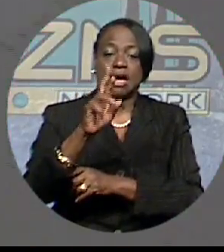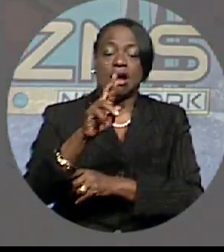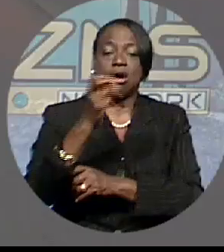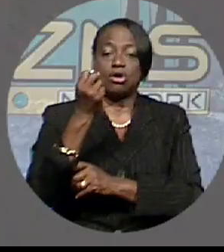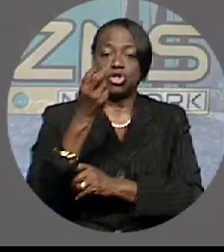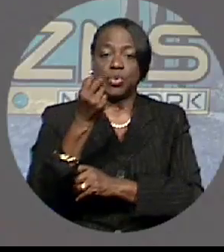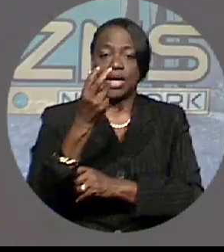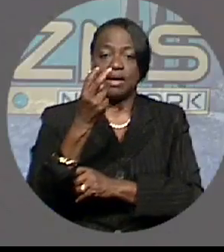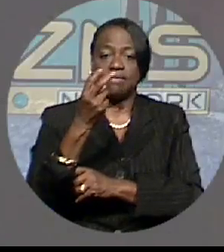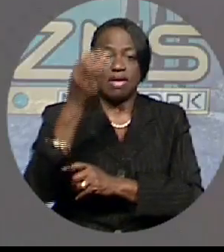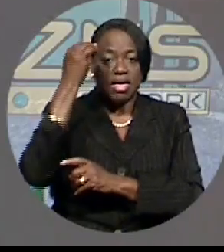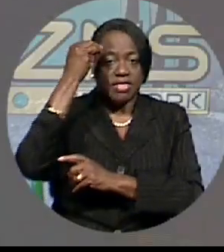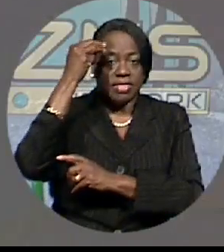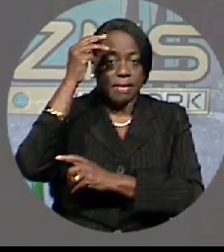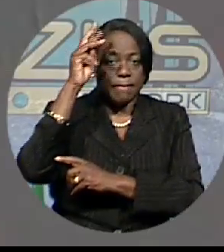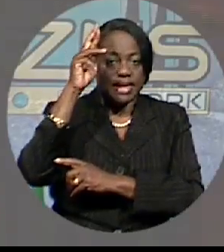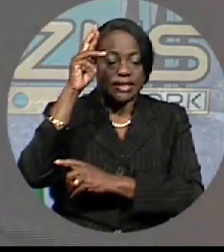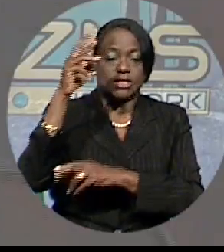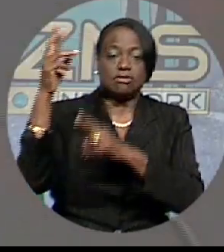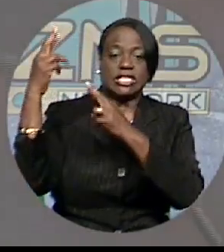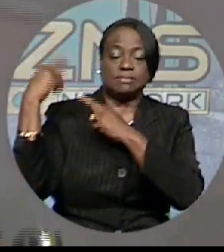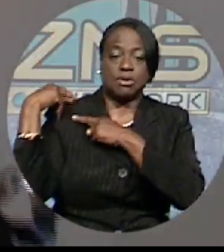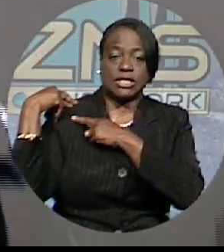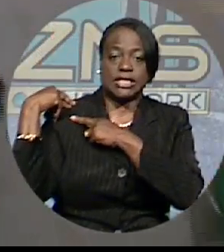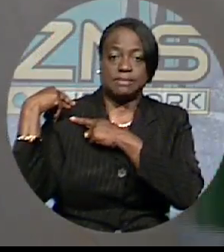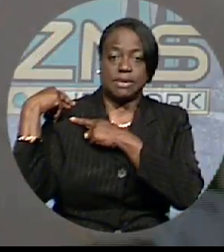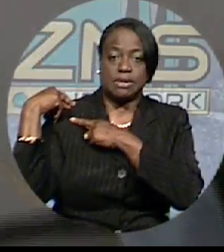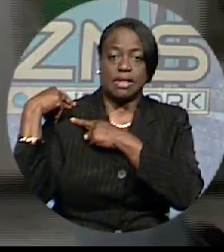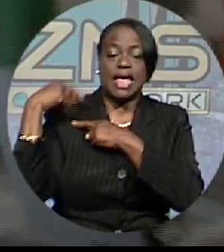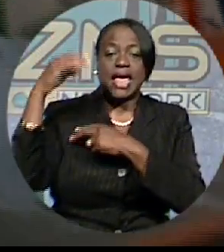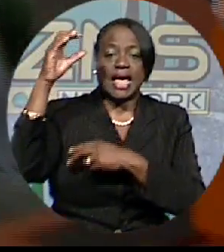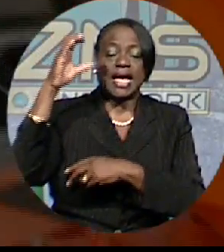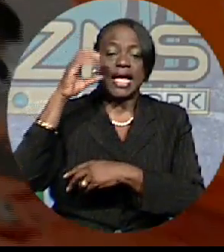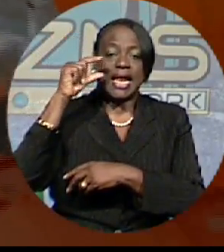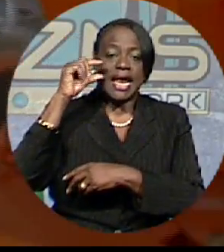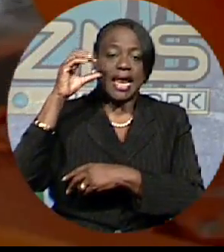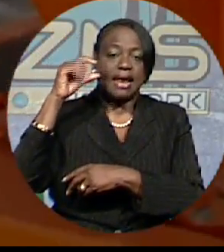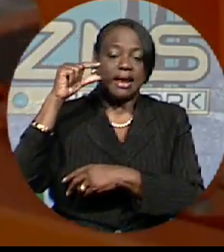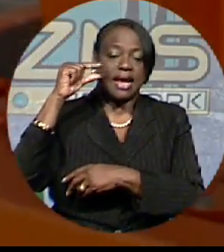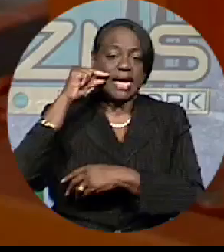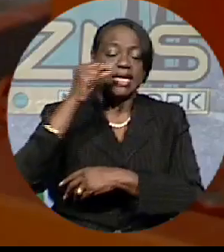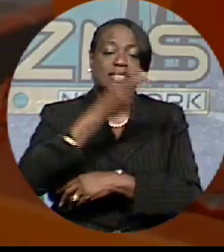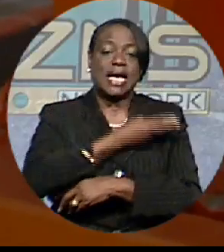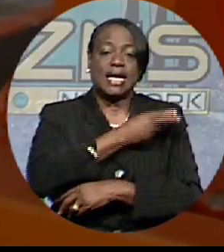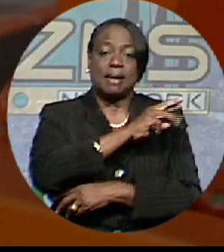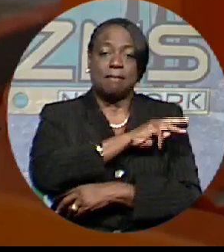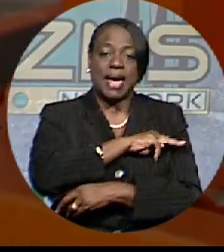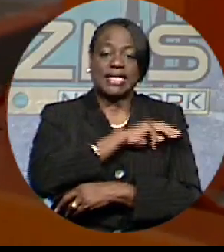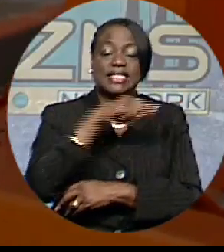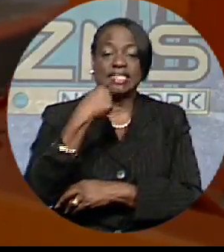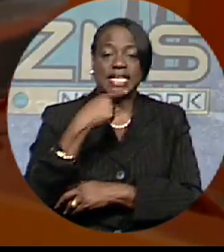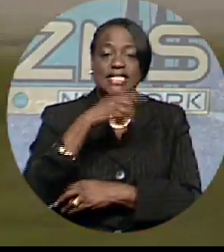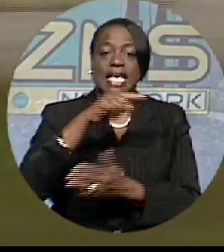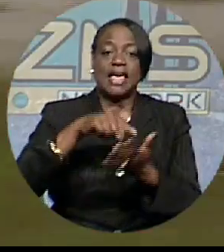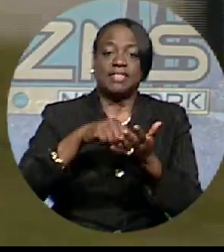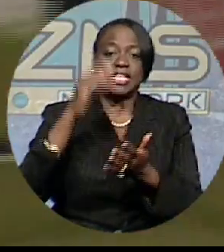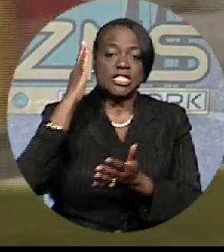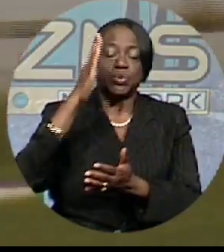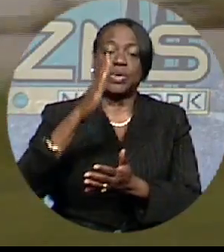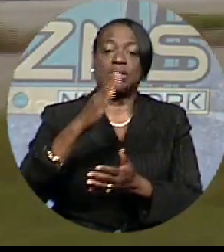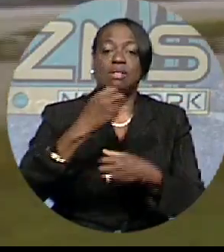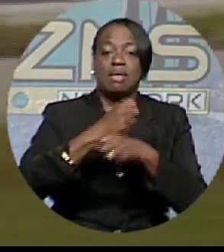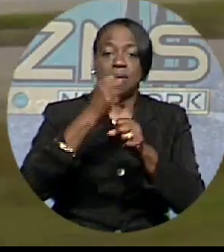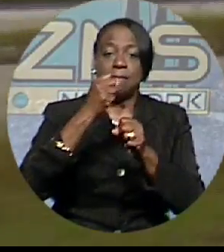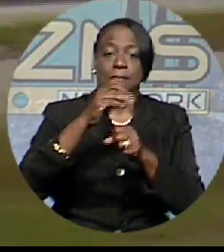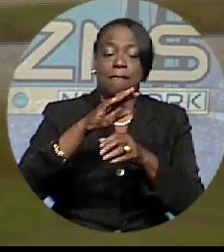for transport and aviation, the Honorable Glenys Hannah Martin, says this major investment will not only make the Bahamas the envy of the region, but also